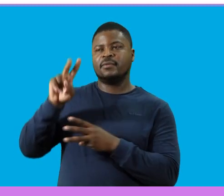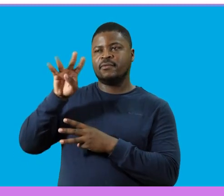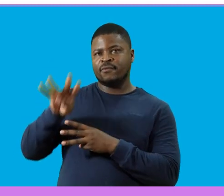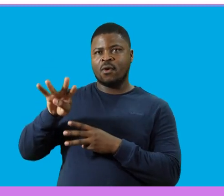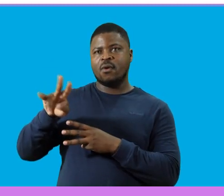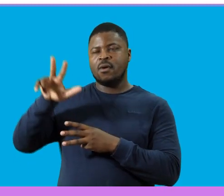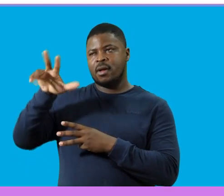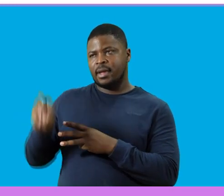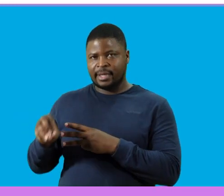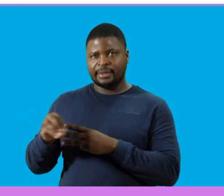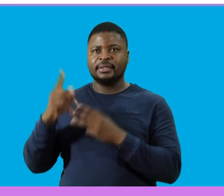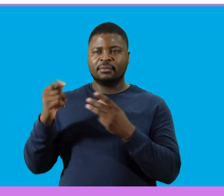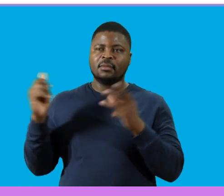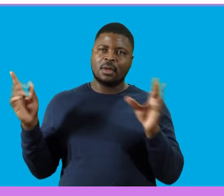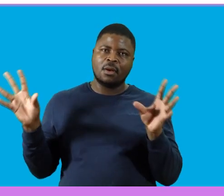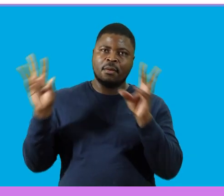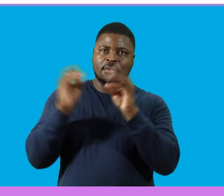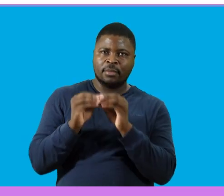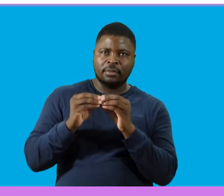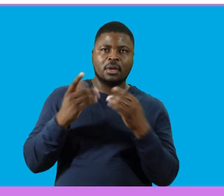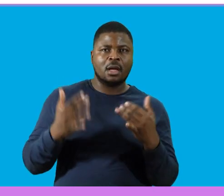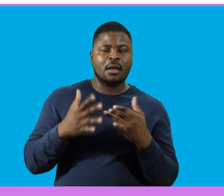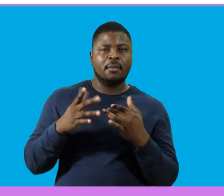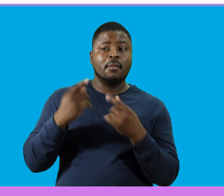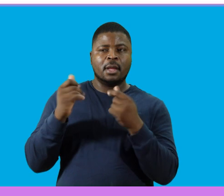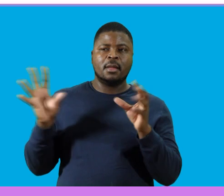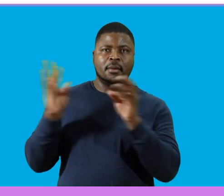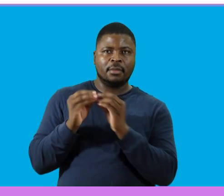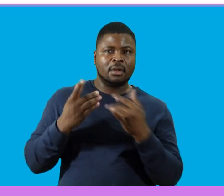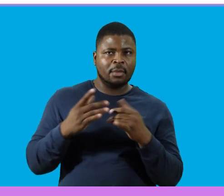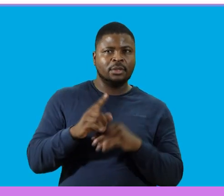And that is then a total of